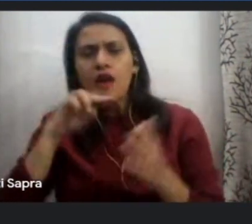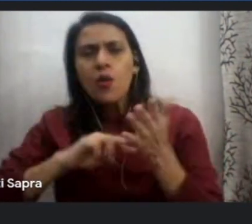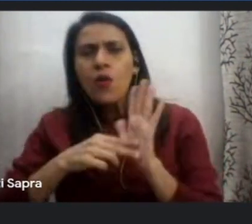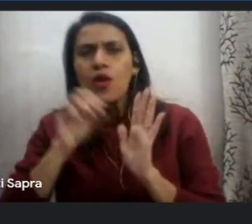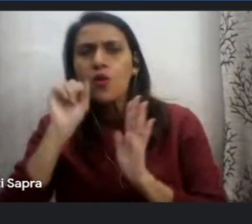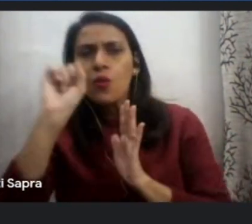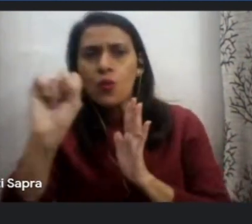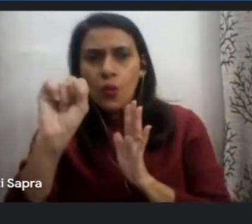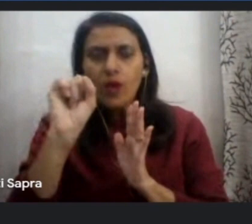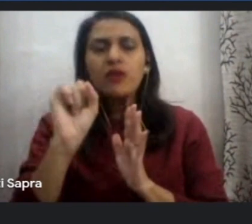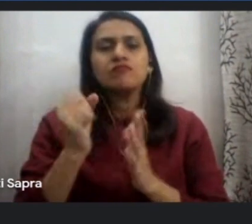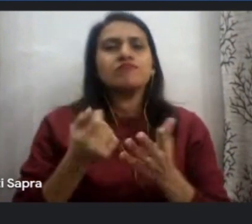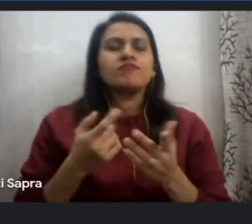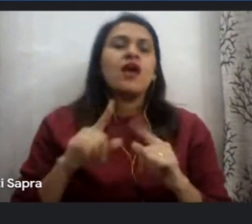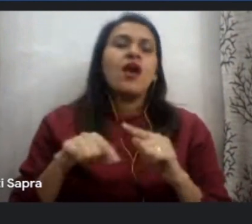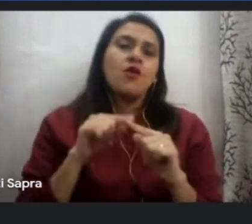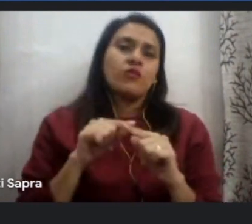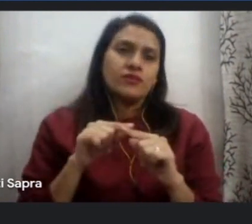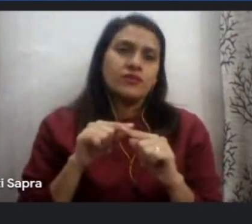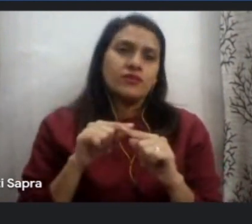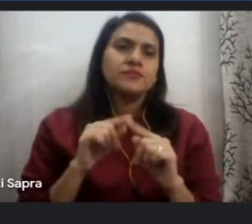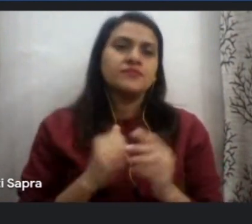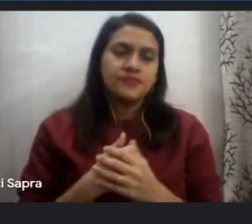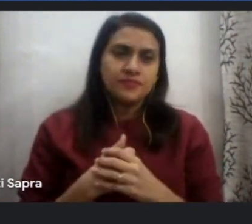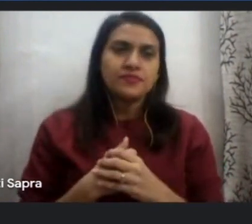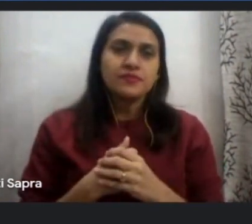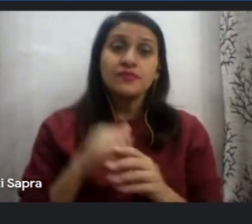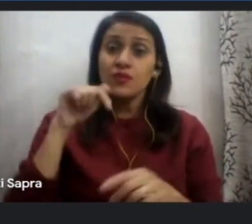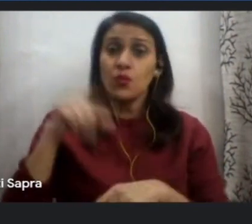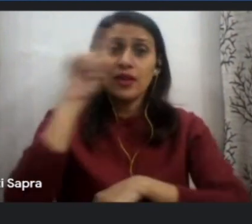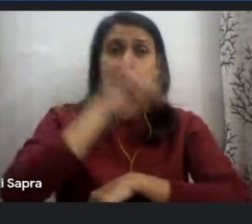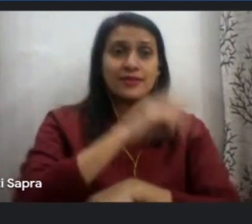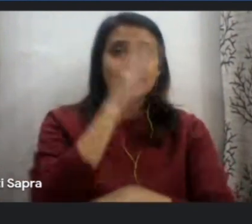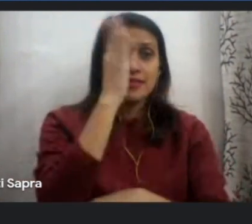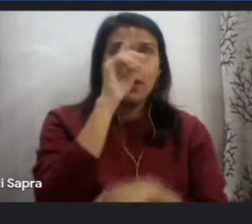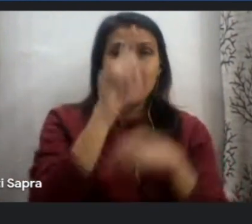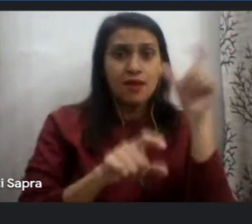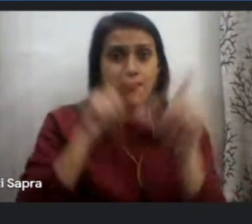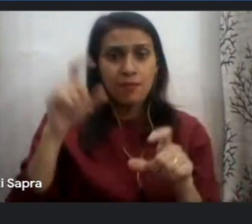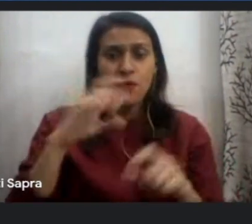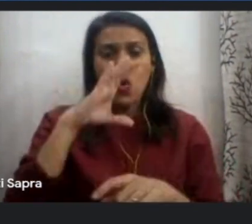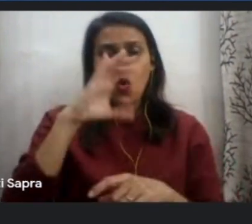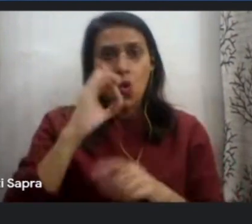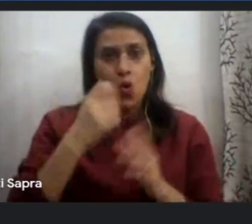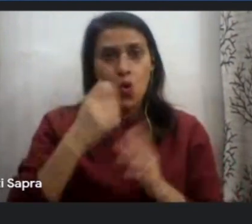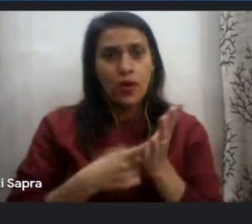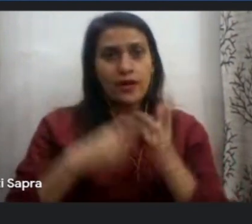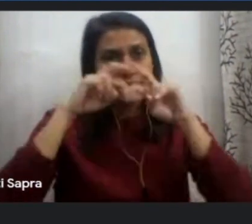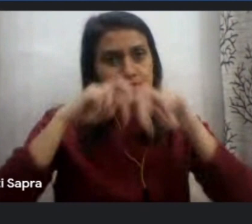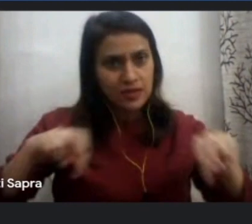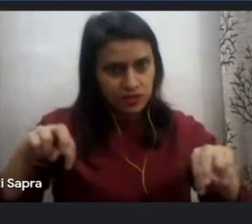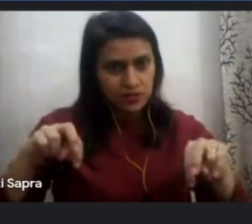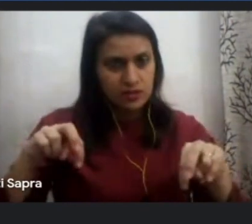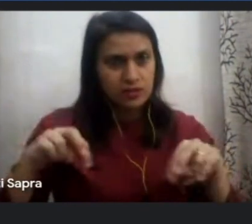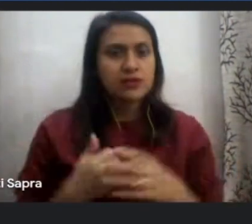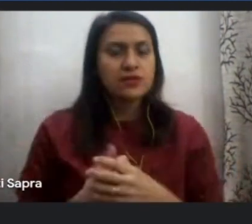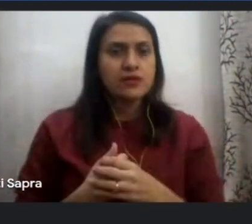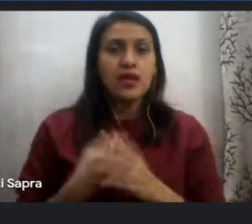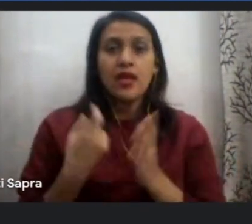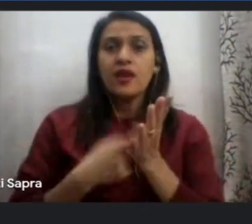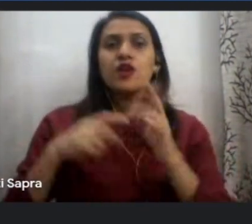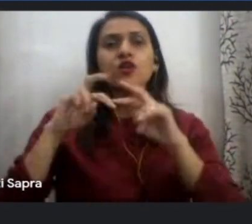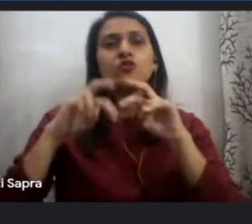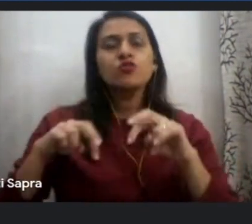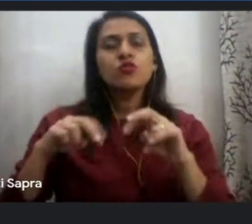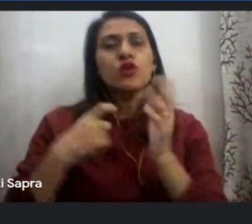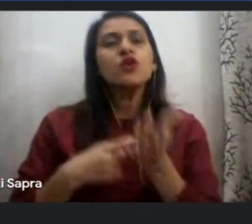and creative environment. Now, the speakers here are core researchers, they are resource persons, as